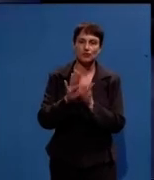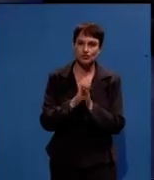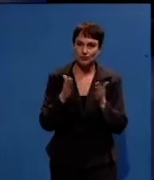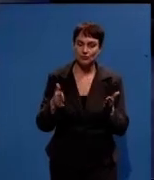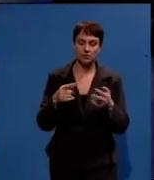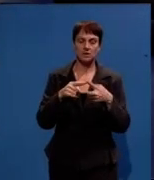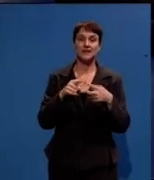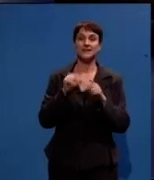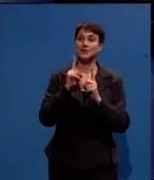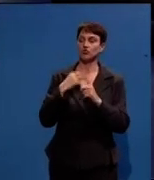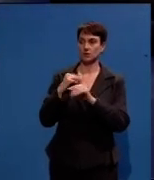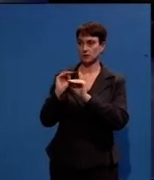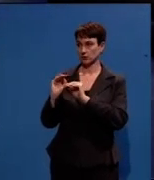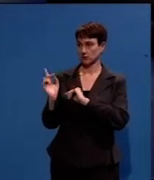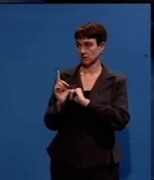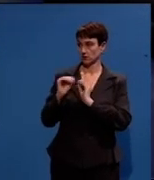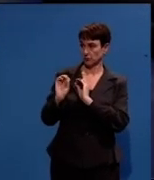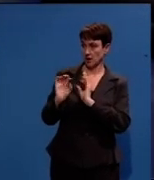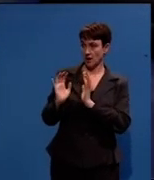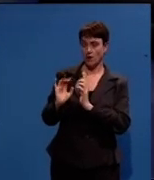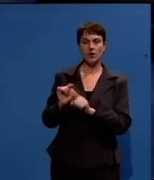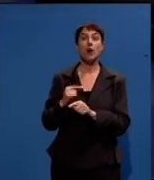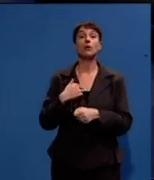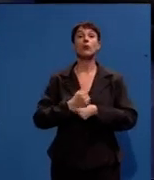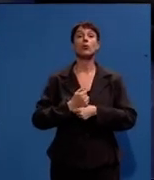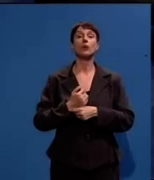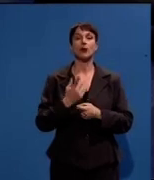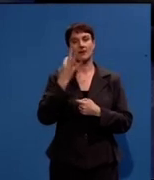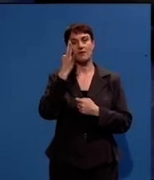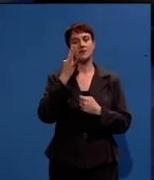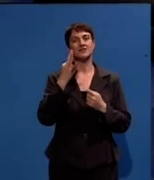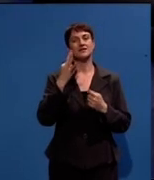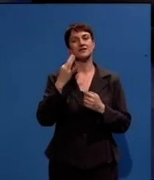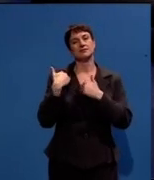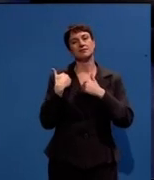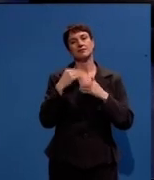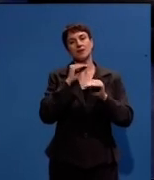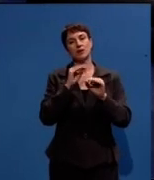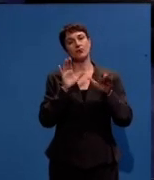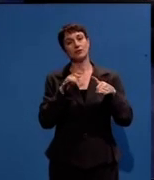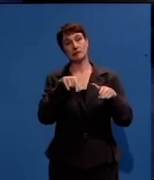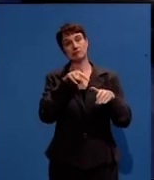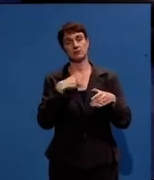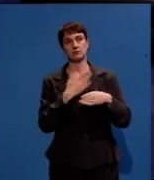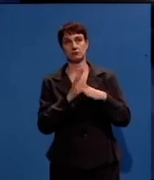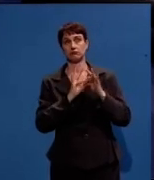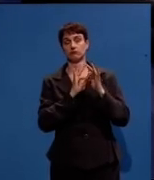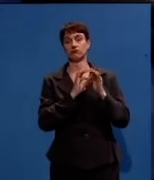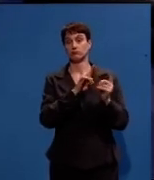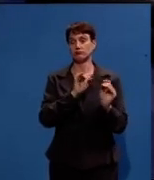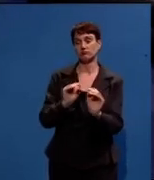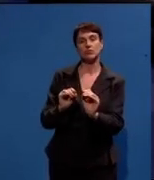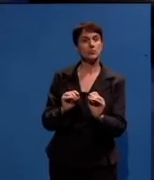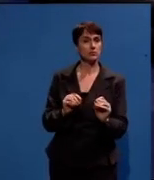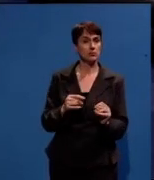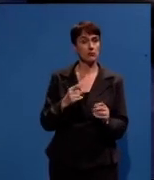train teachers, we work with government and Department of Education, and especially communities out there. I can tell you that our projects are well